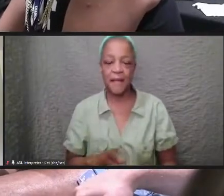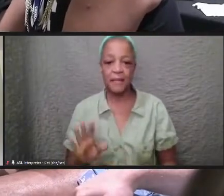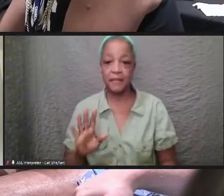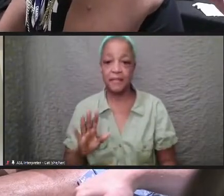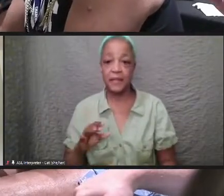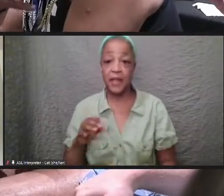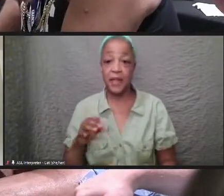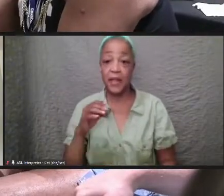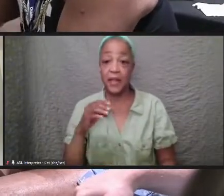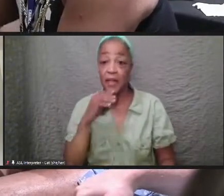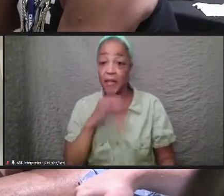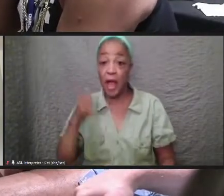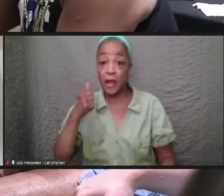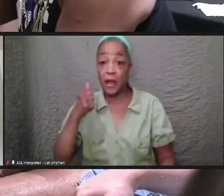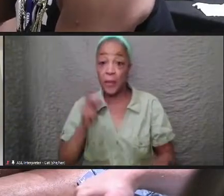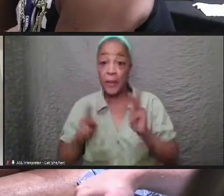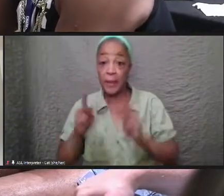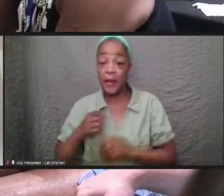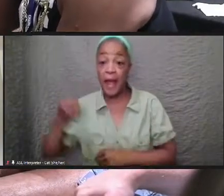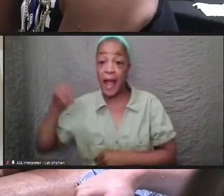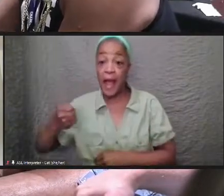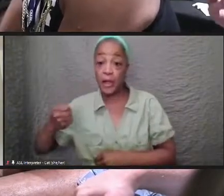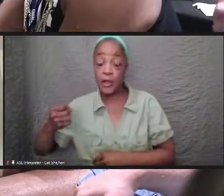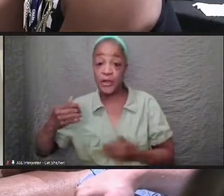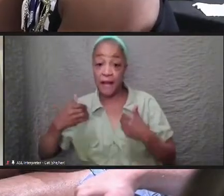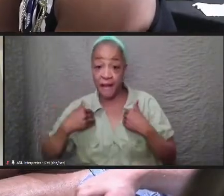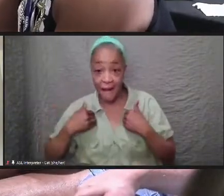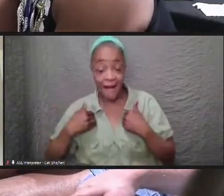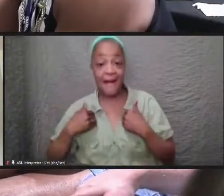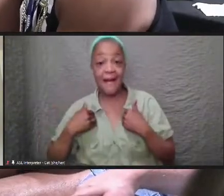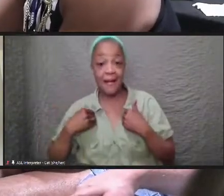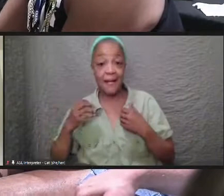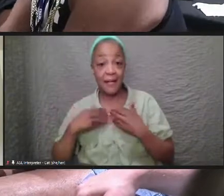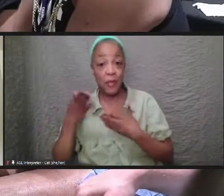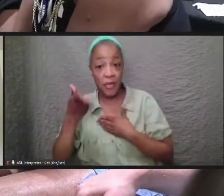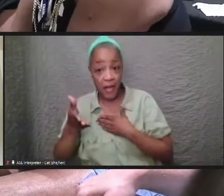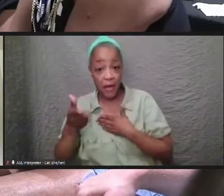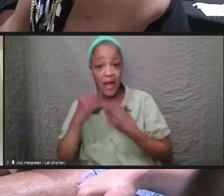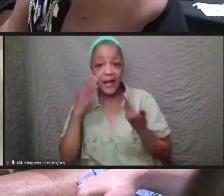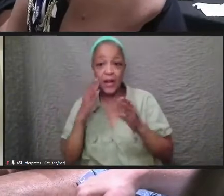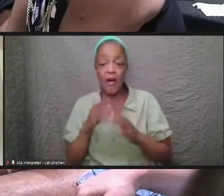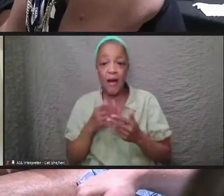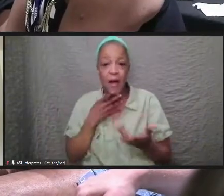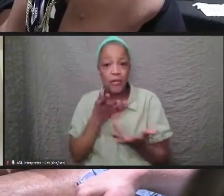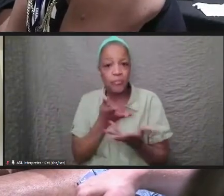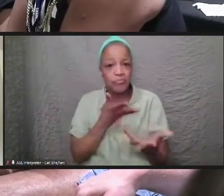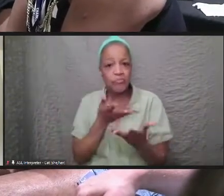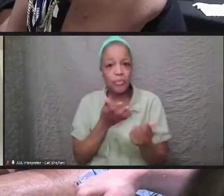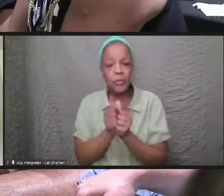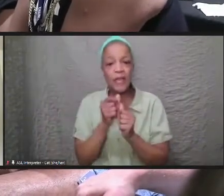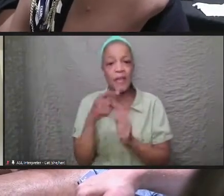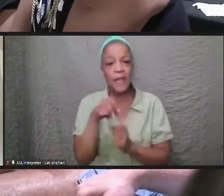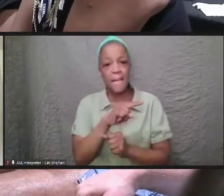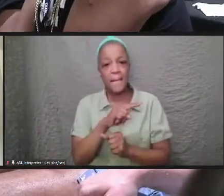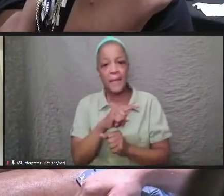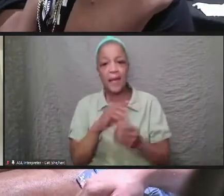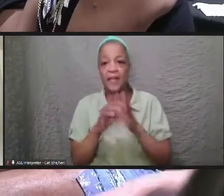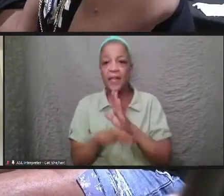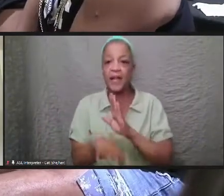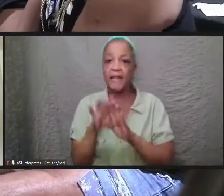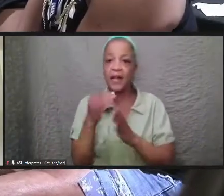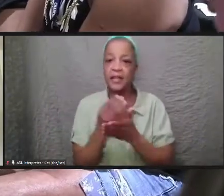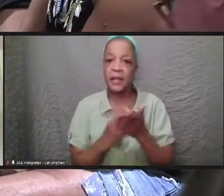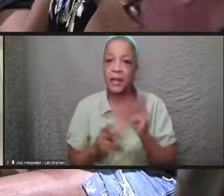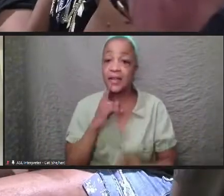elders always existed, I just didn't know how to have access to them, how to speak with them. And then I found some folks and